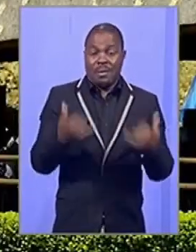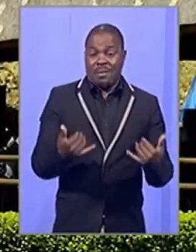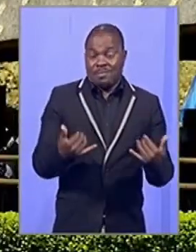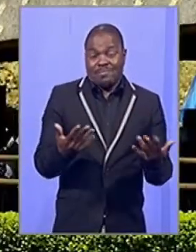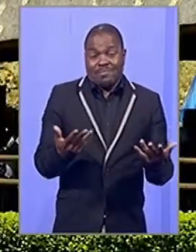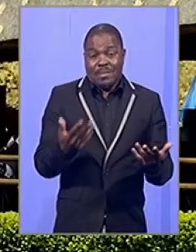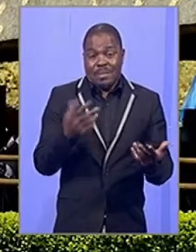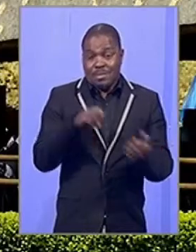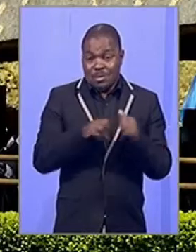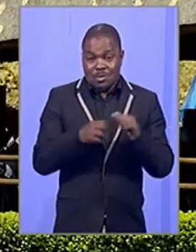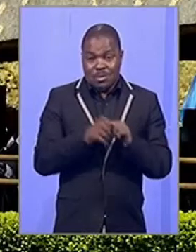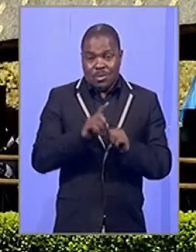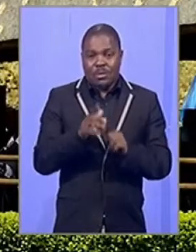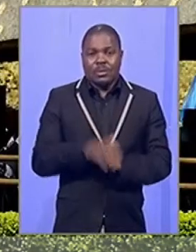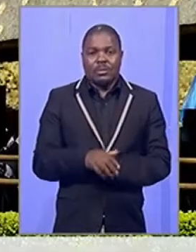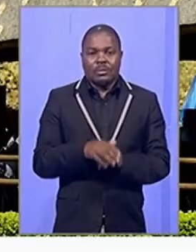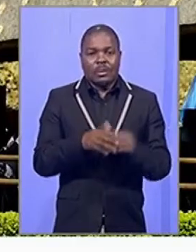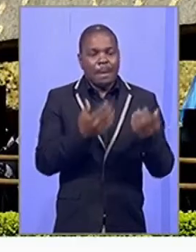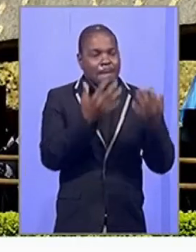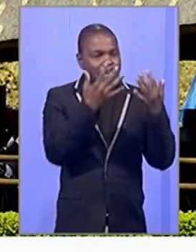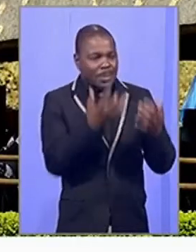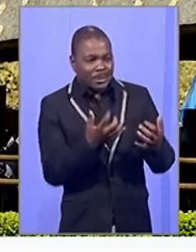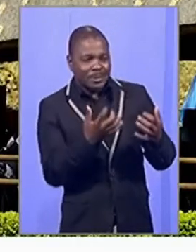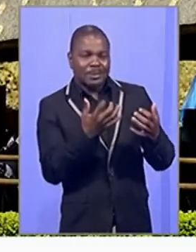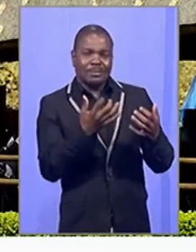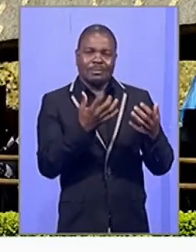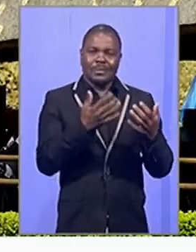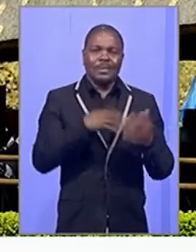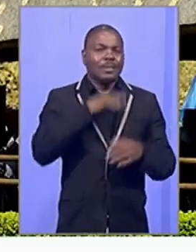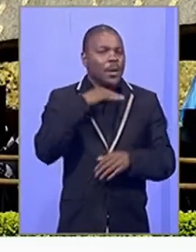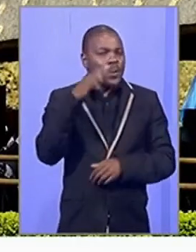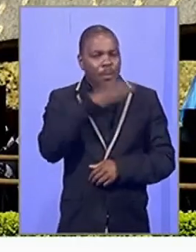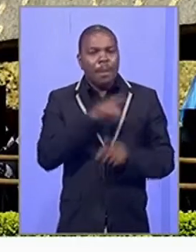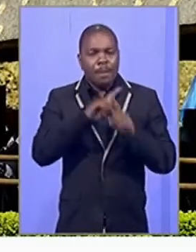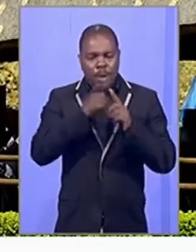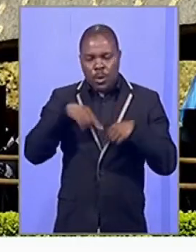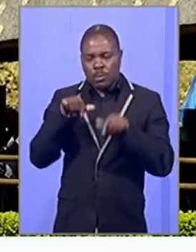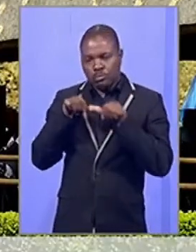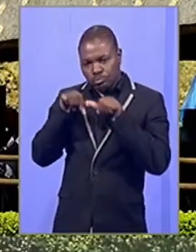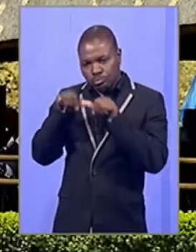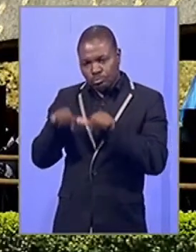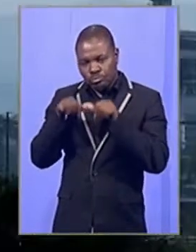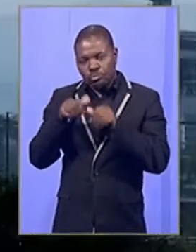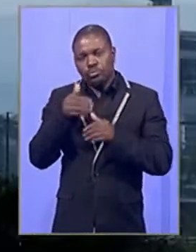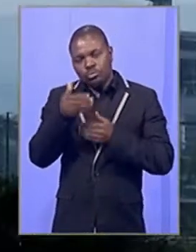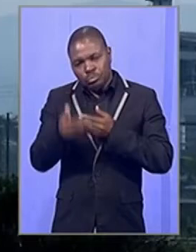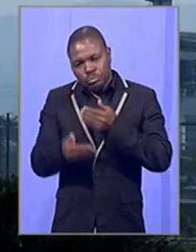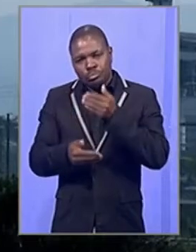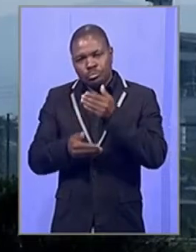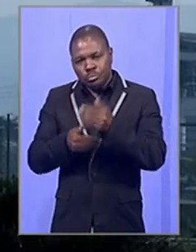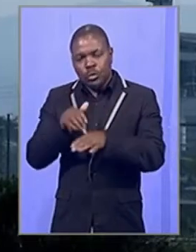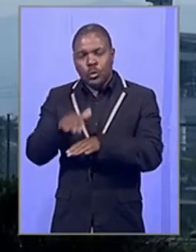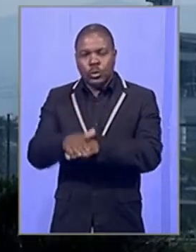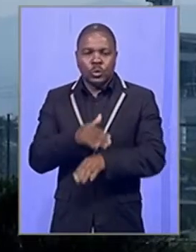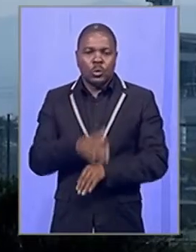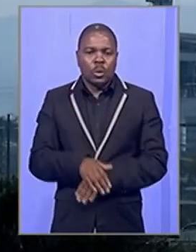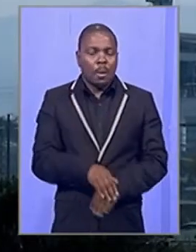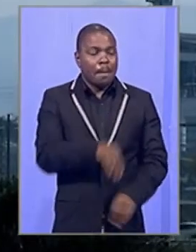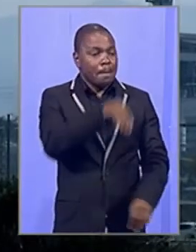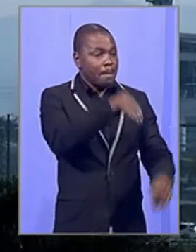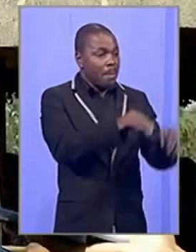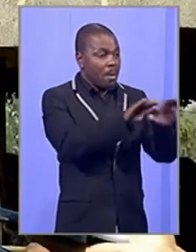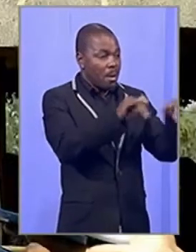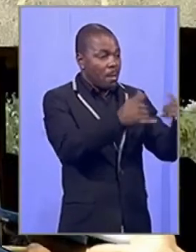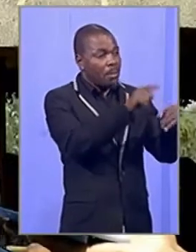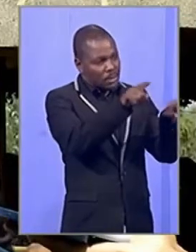ya metsamao le budget mare re ntse re tsweletse ka bonya. Ditlamo tsa meepo le tsona di a